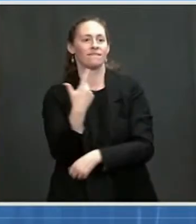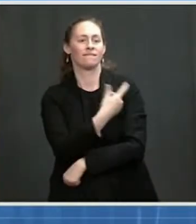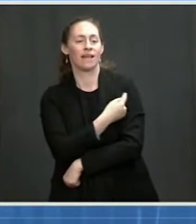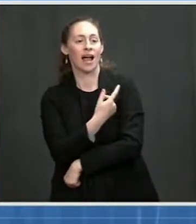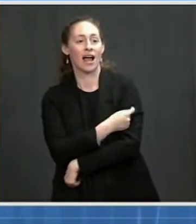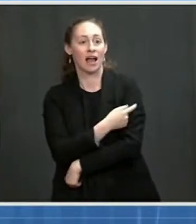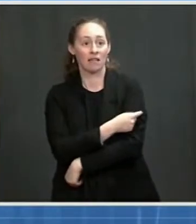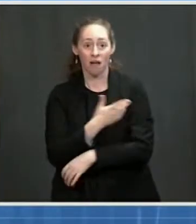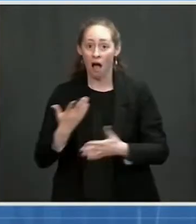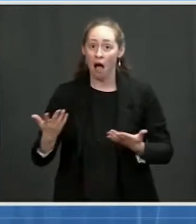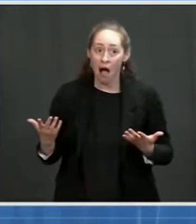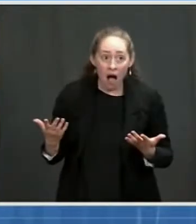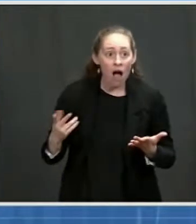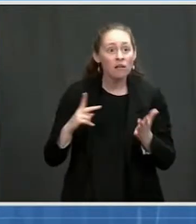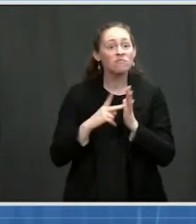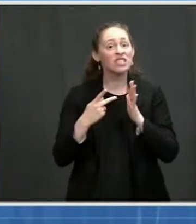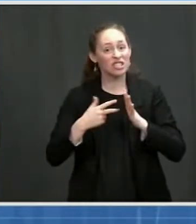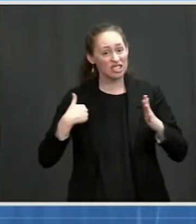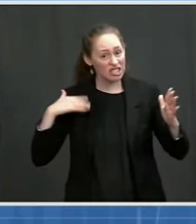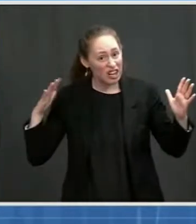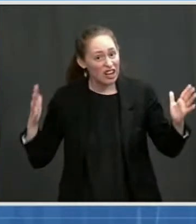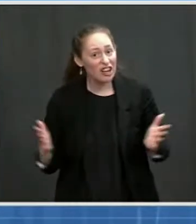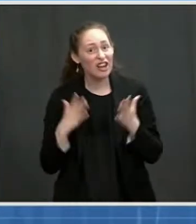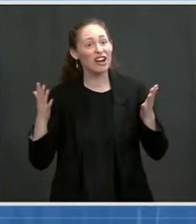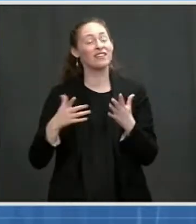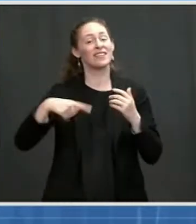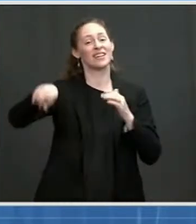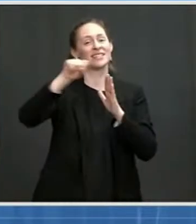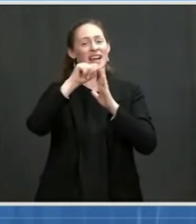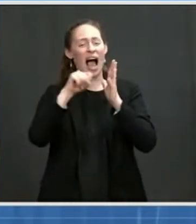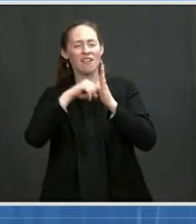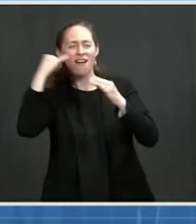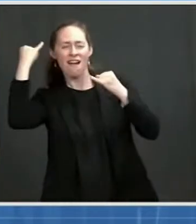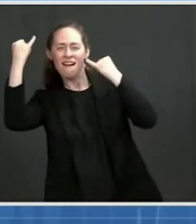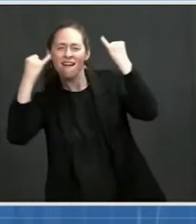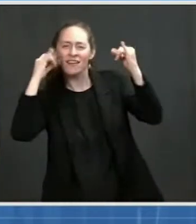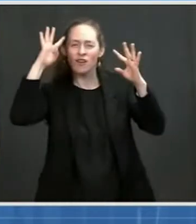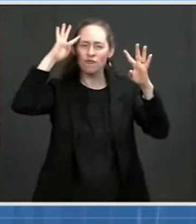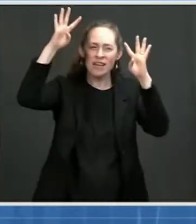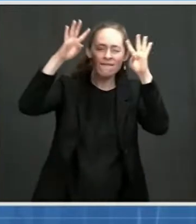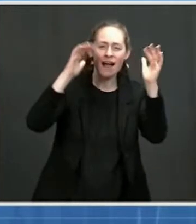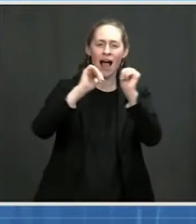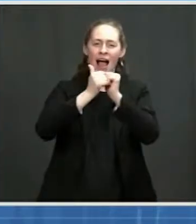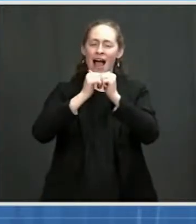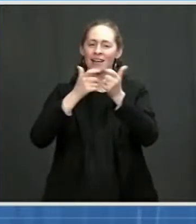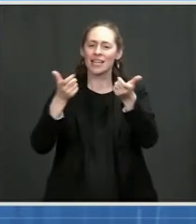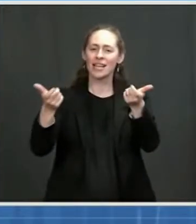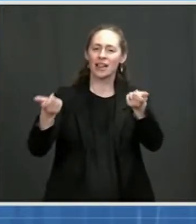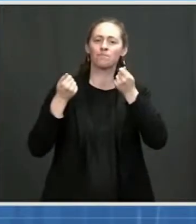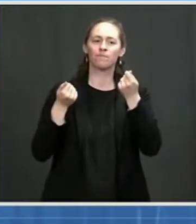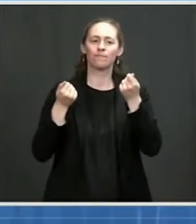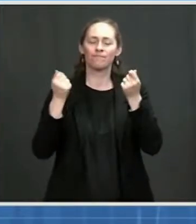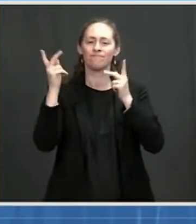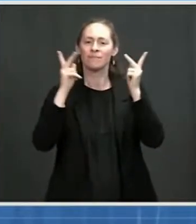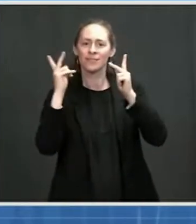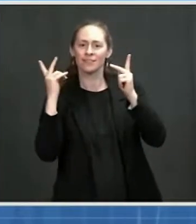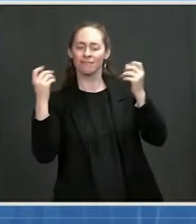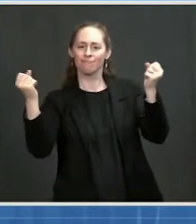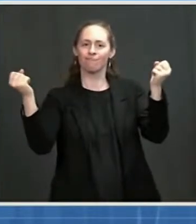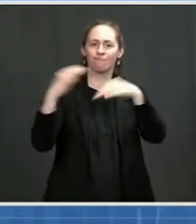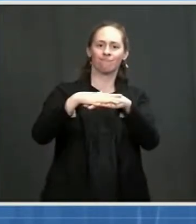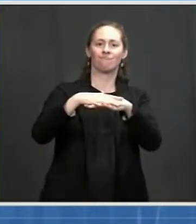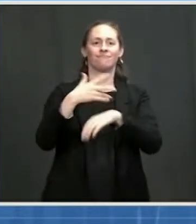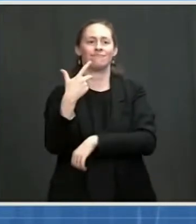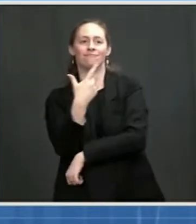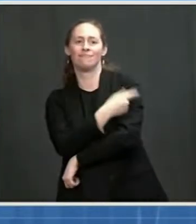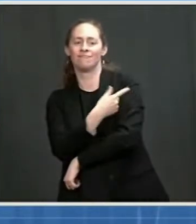encourage states to use their creativity to draw attention to vaccines and to get their states and the country back to normal